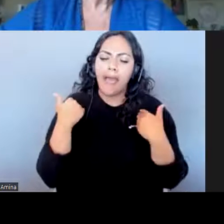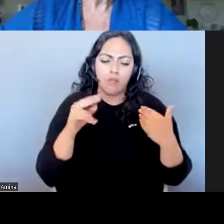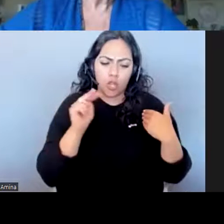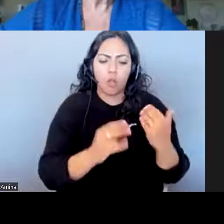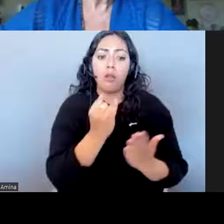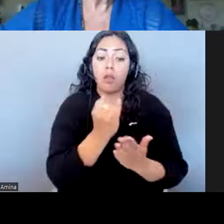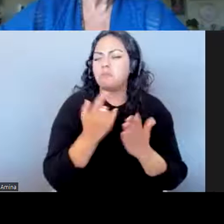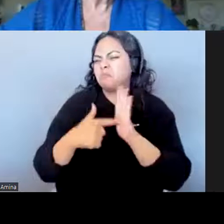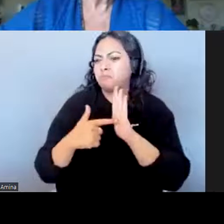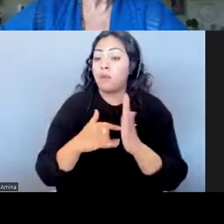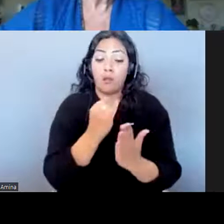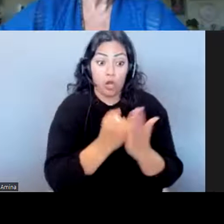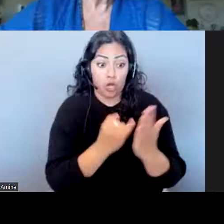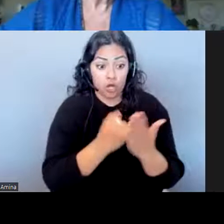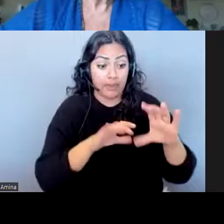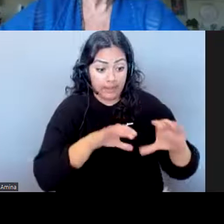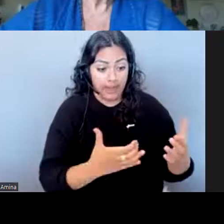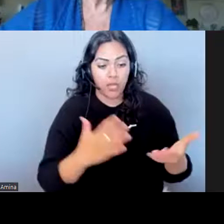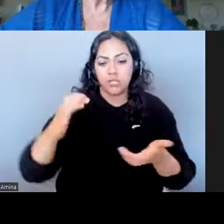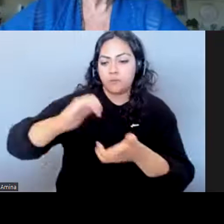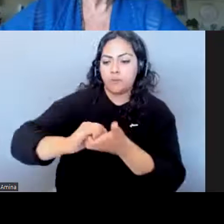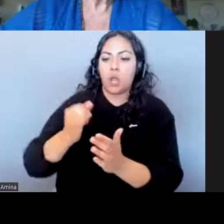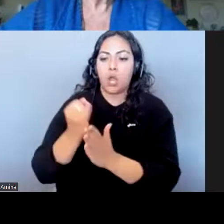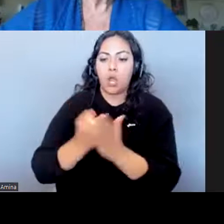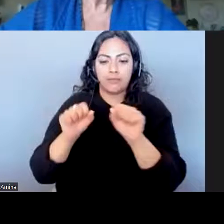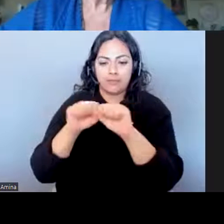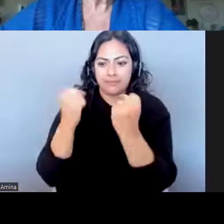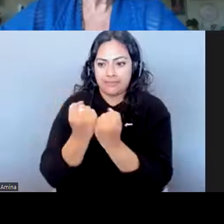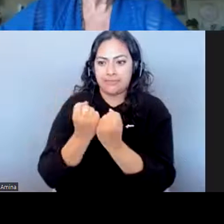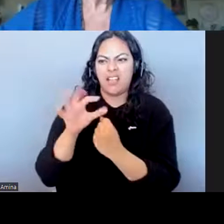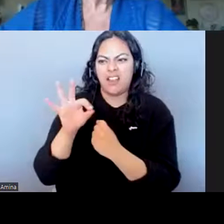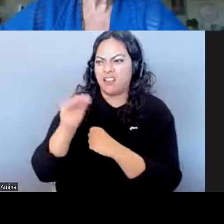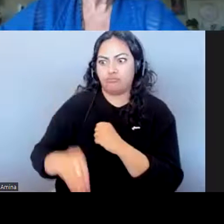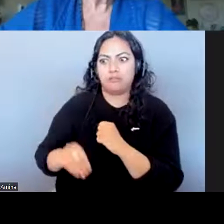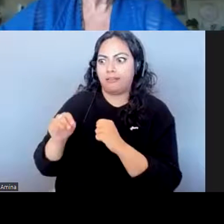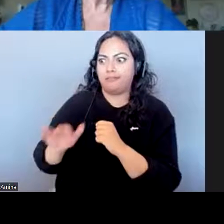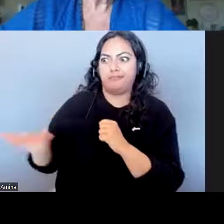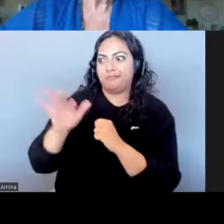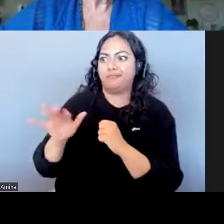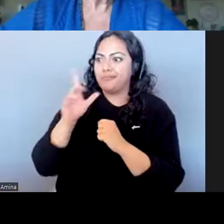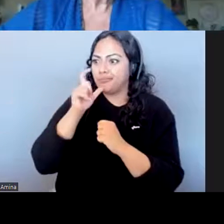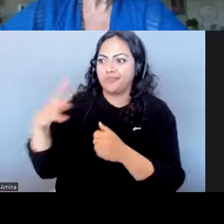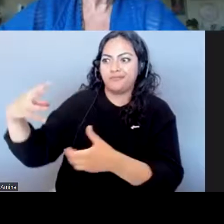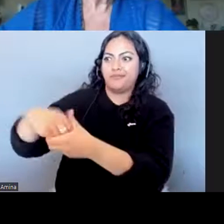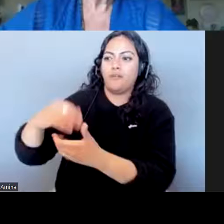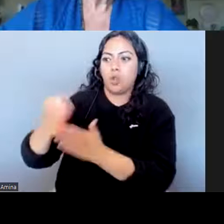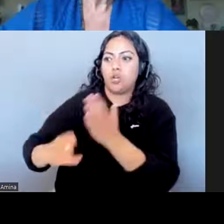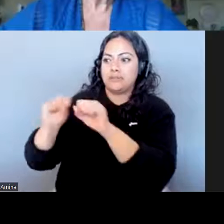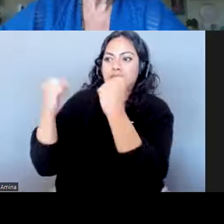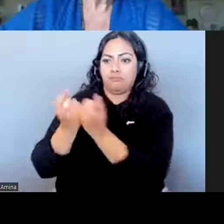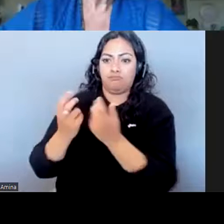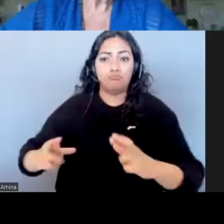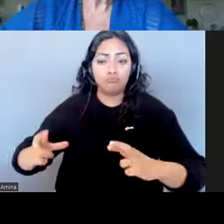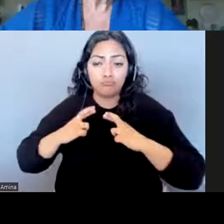well, we're going to work with the Art Society. 90% of them are retired. If we have something, again, dealing with culinary tech